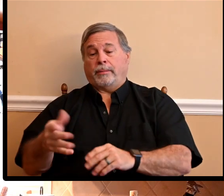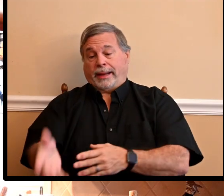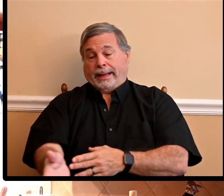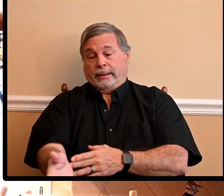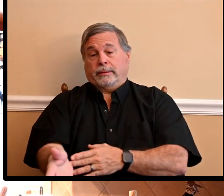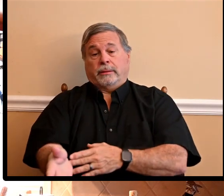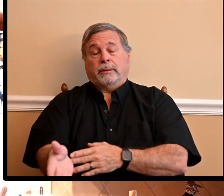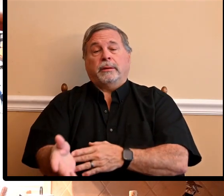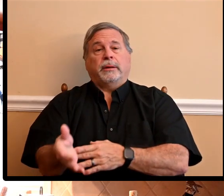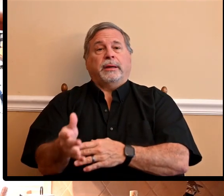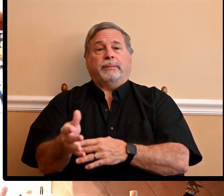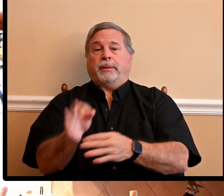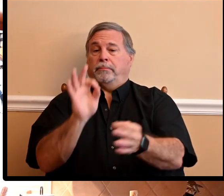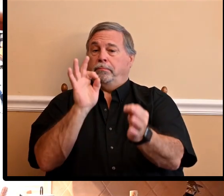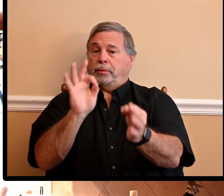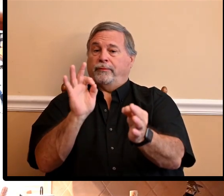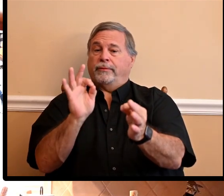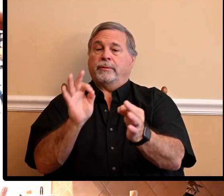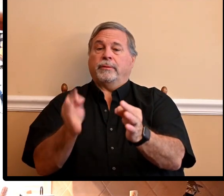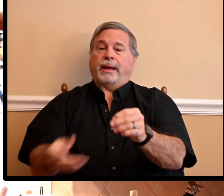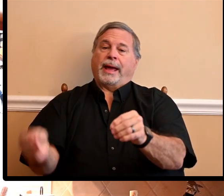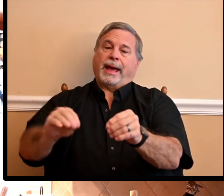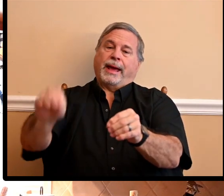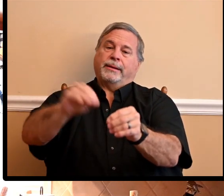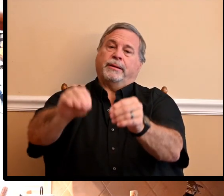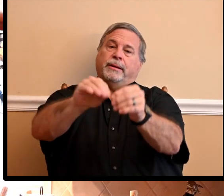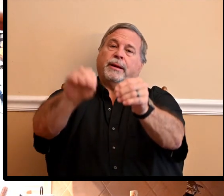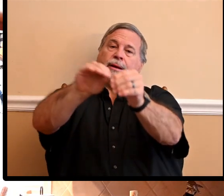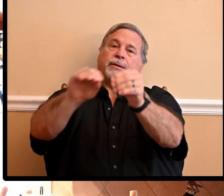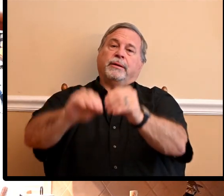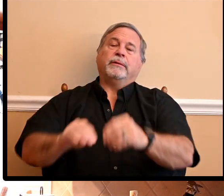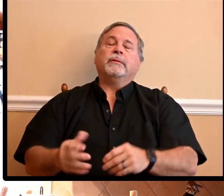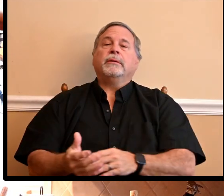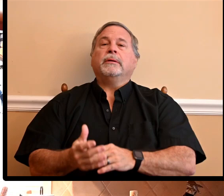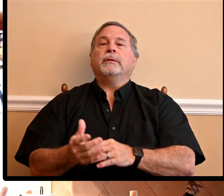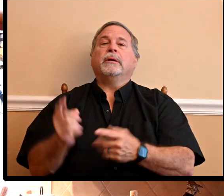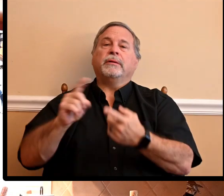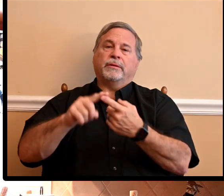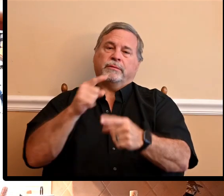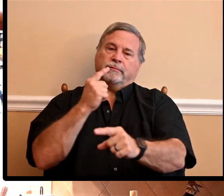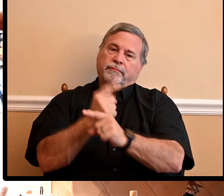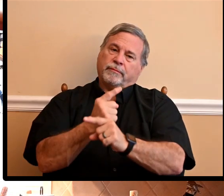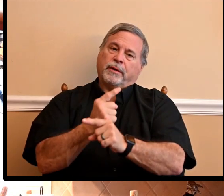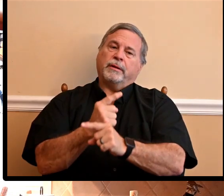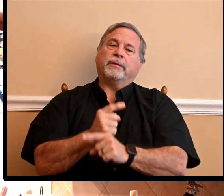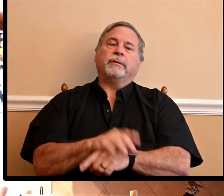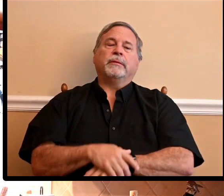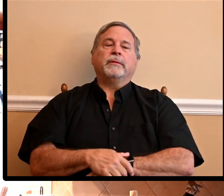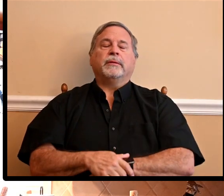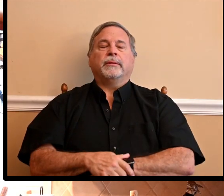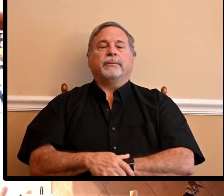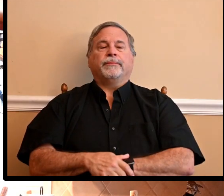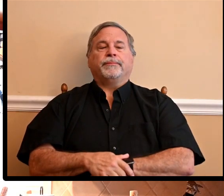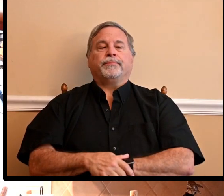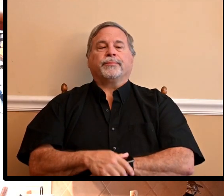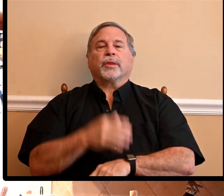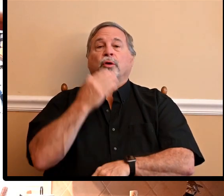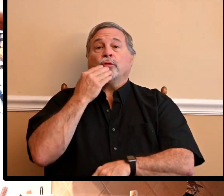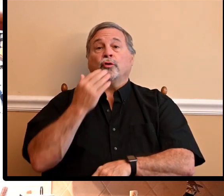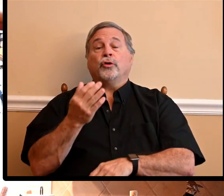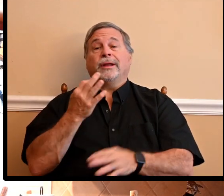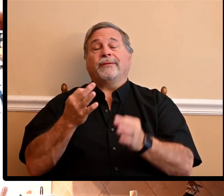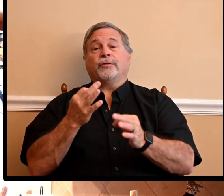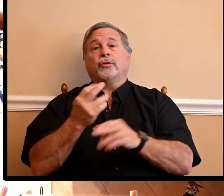out, put your cup on here, it'll be 0 weight, and then you can just start adding your ingredients until it gets to the amount that it's asking